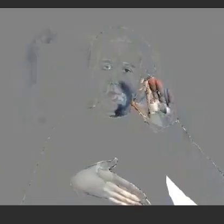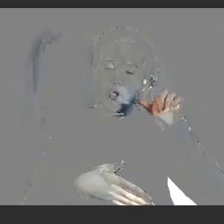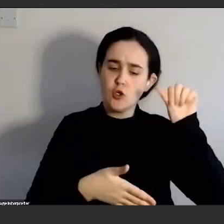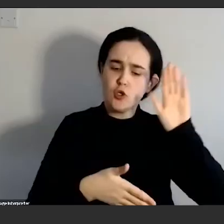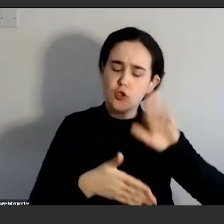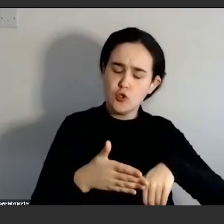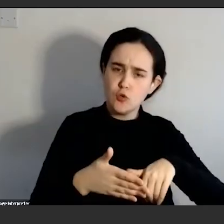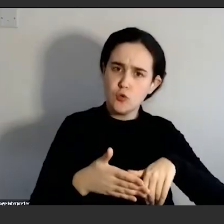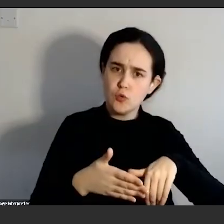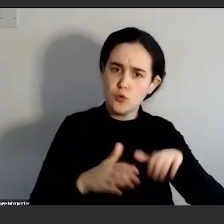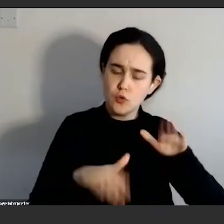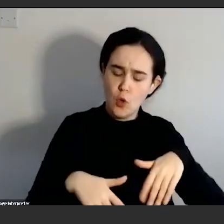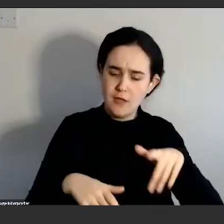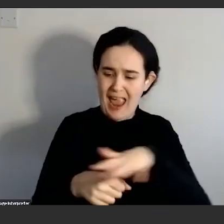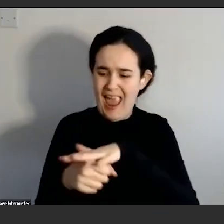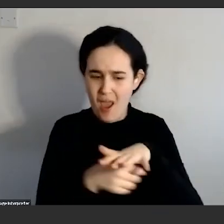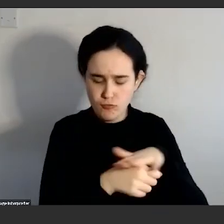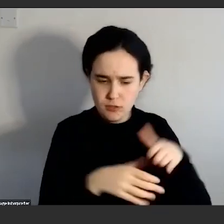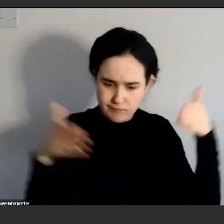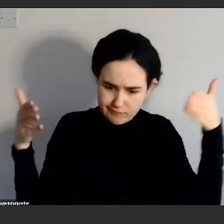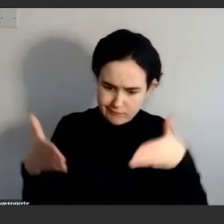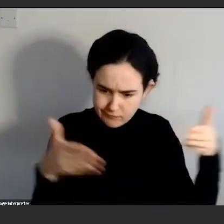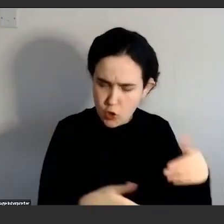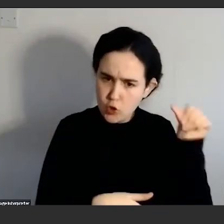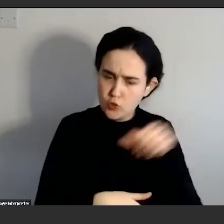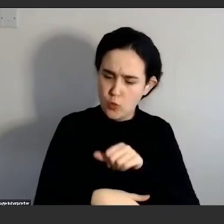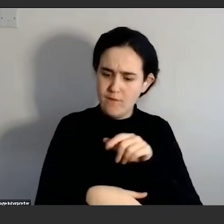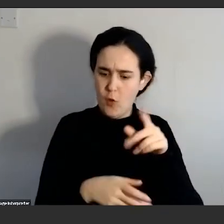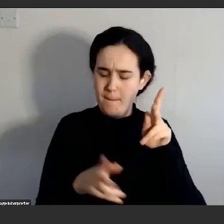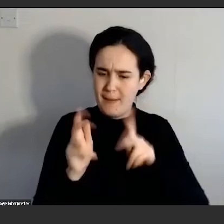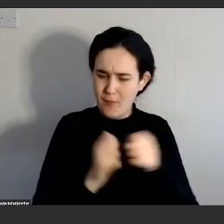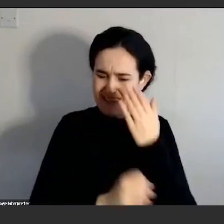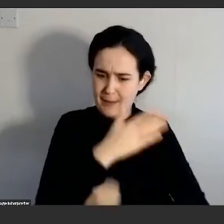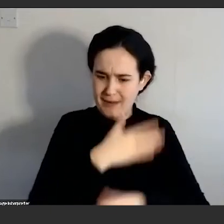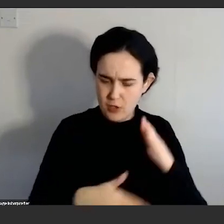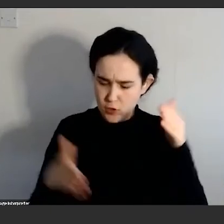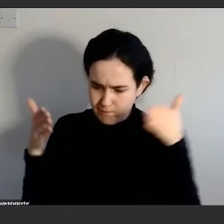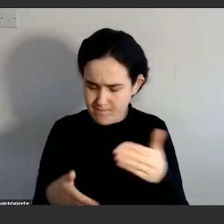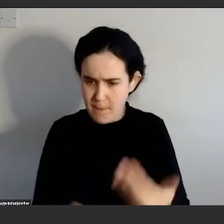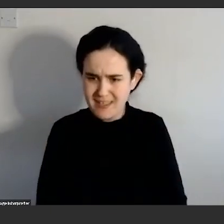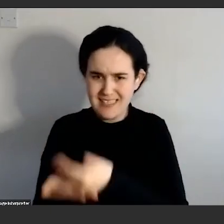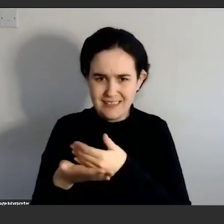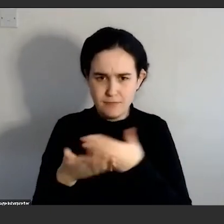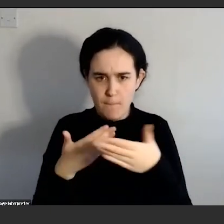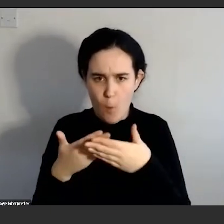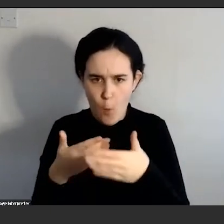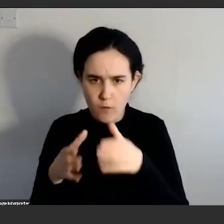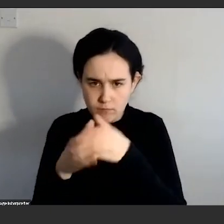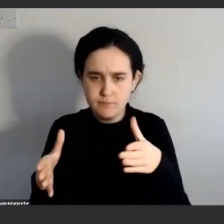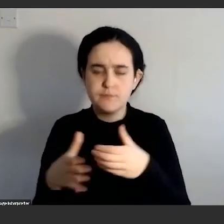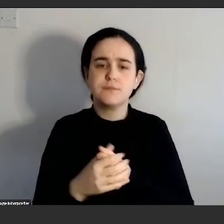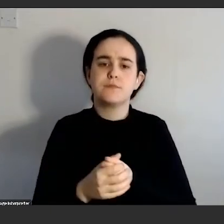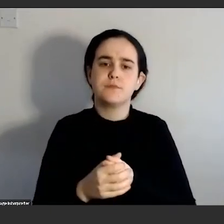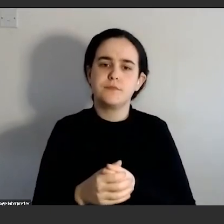society. So my first ask, and Dom, you've said it beautifully, this is the first time and it won't be the last time that we're